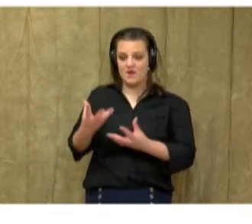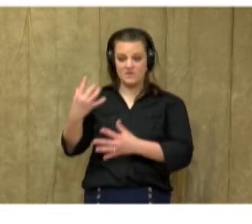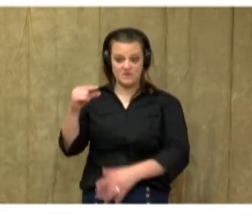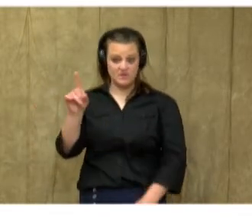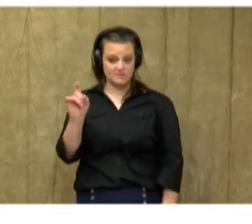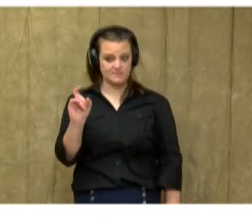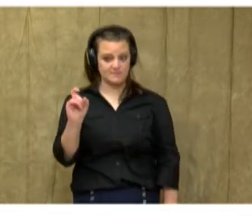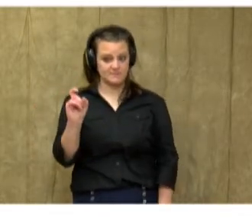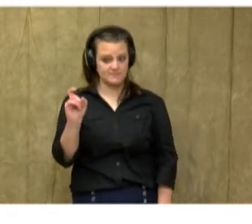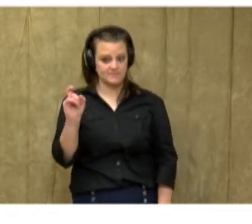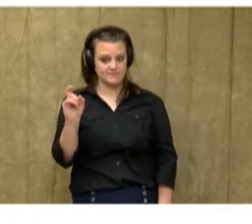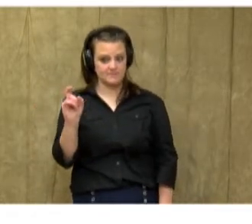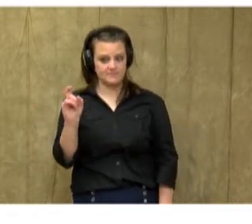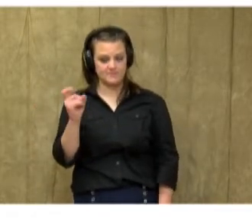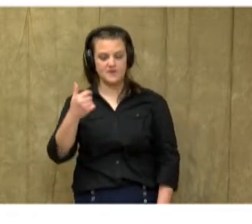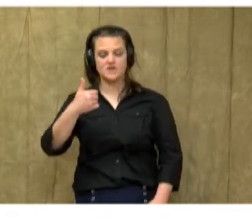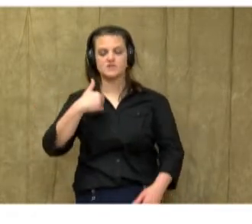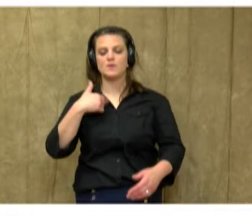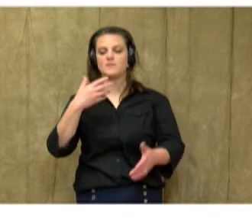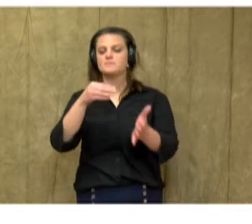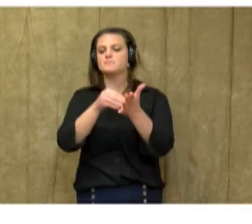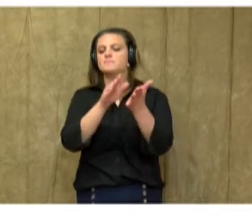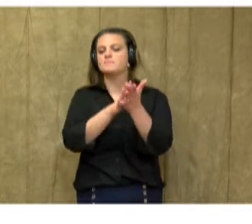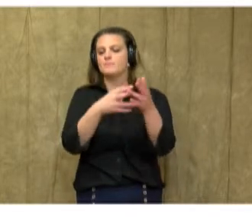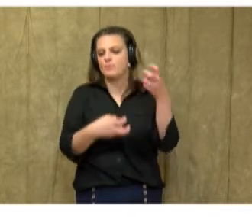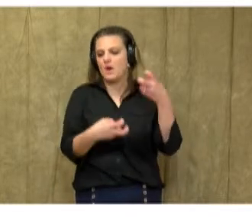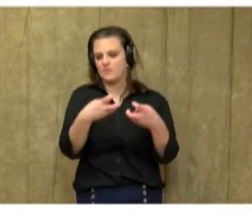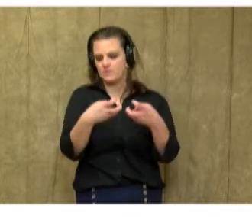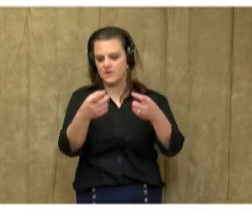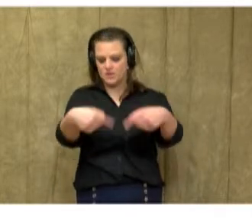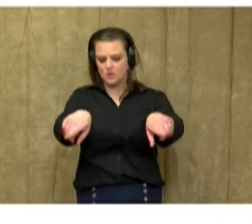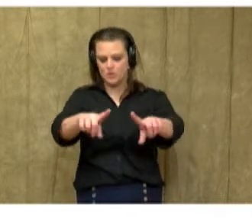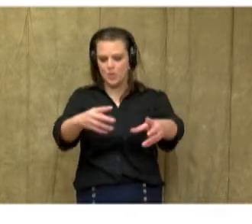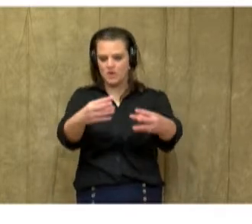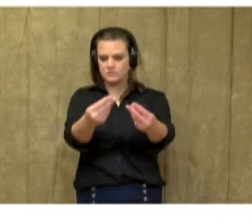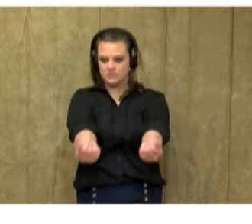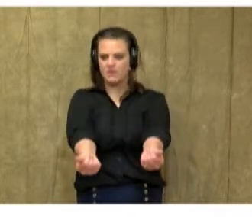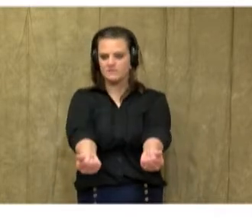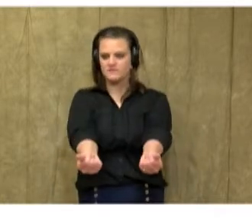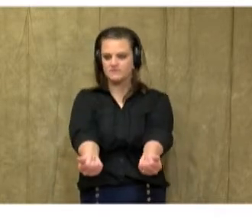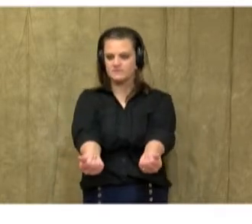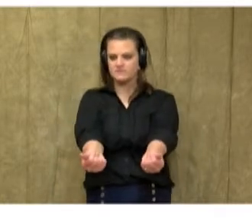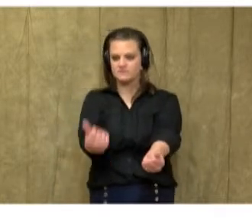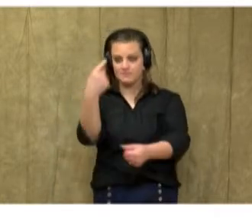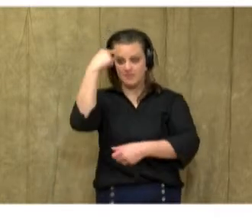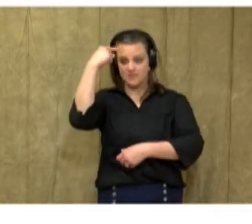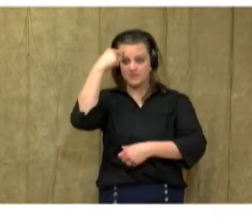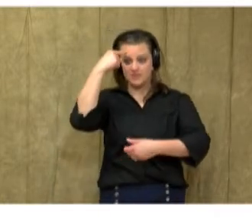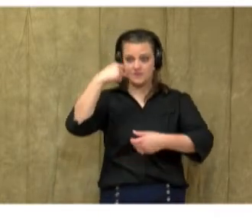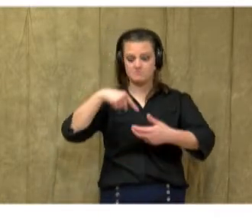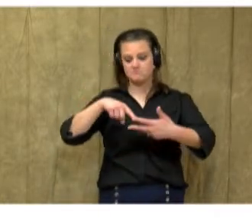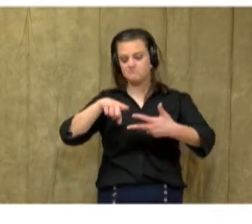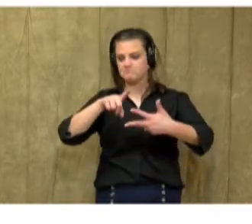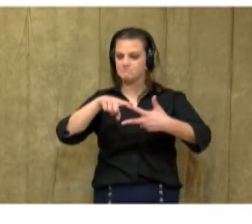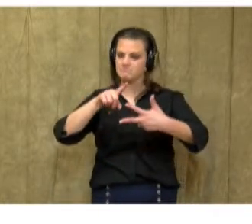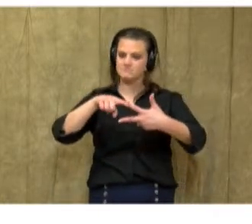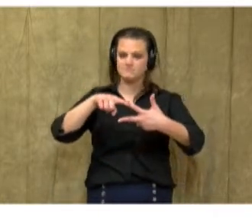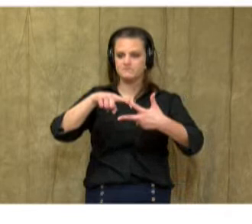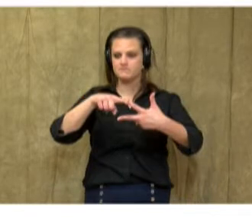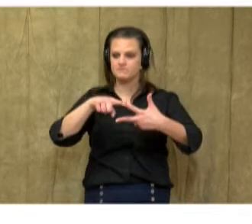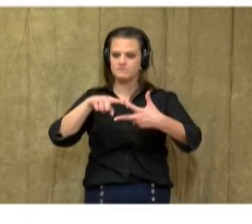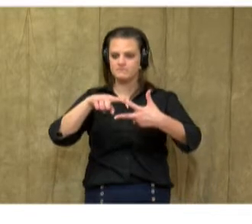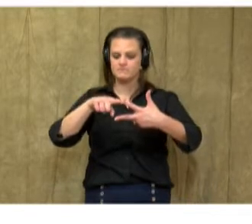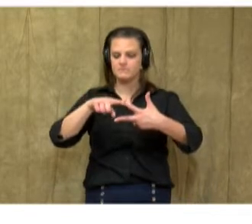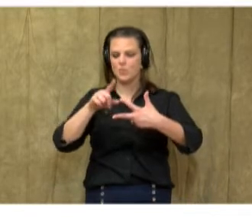green? I'm going to write the problem and I want you to solve this. You might be able to solve it mentally, or you might use